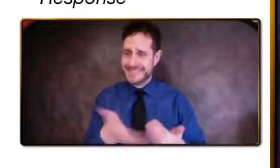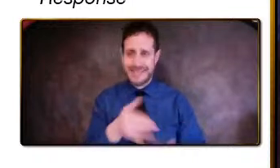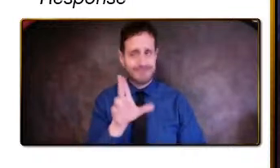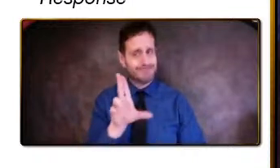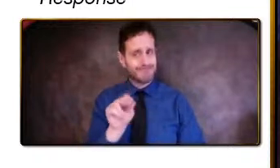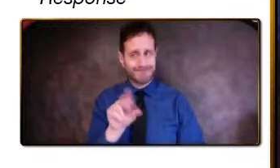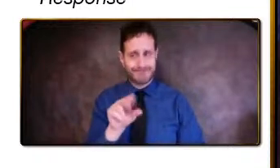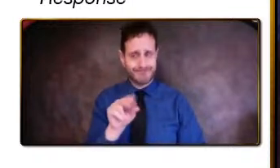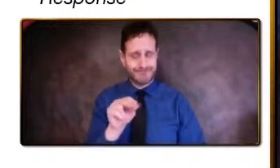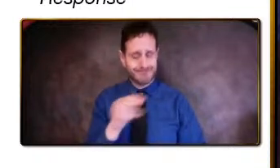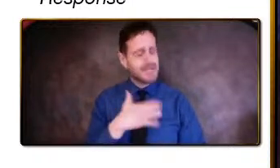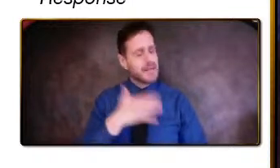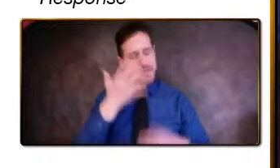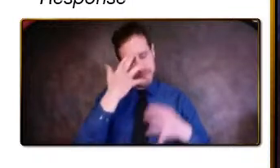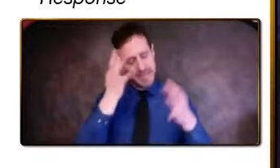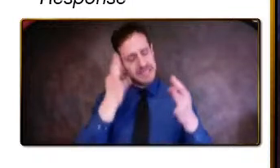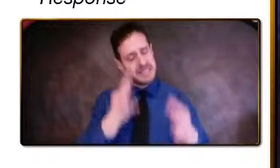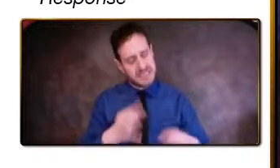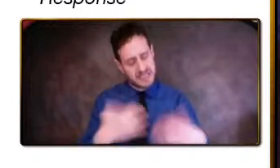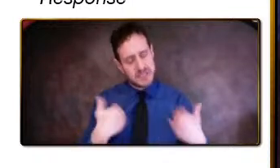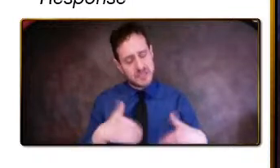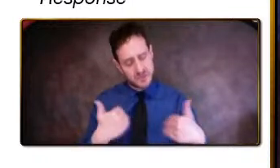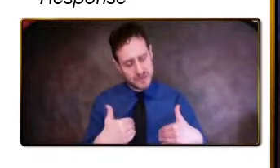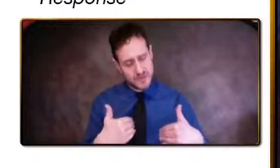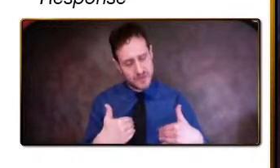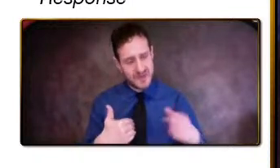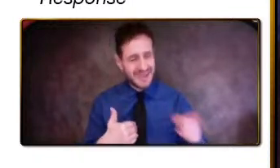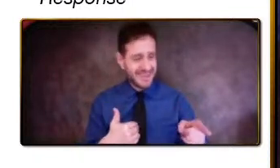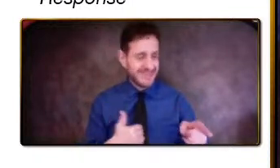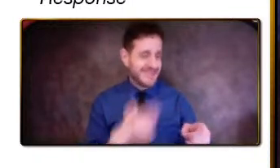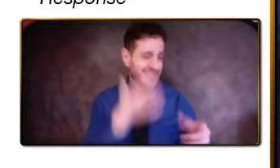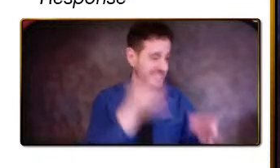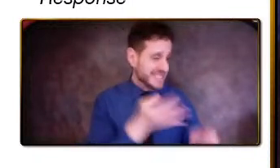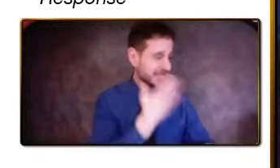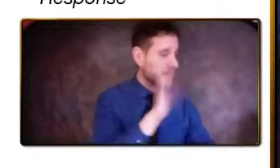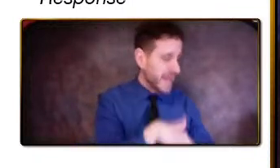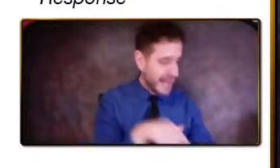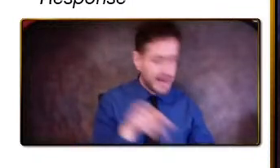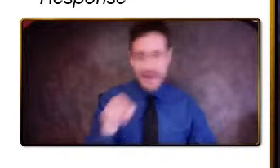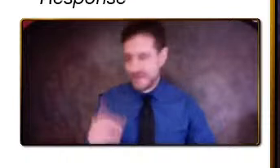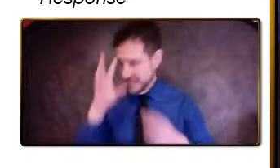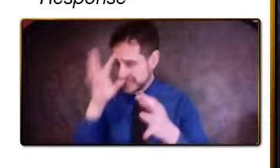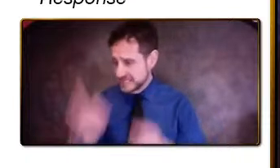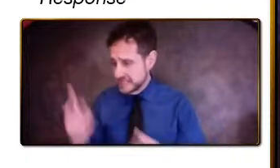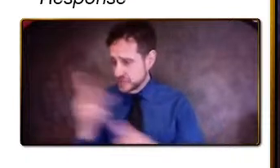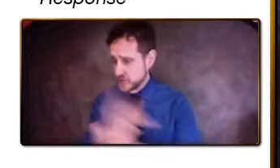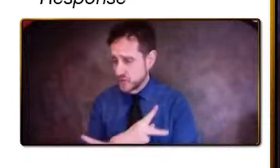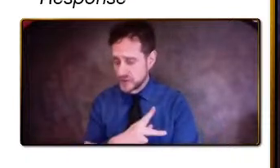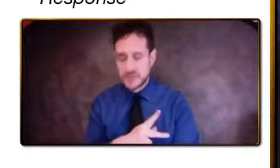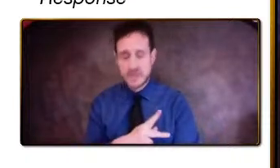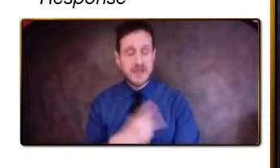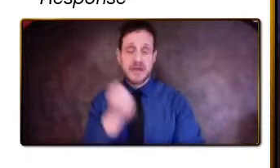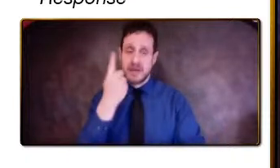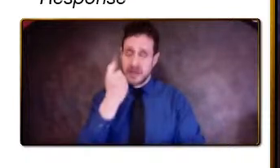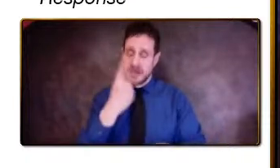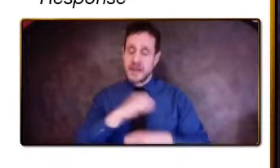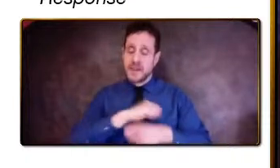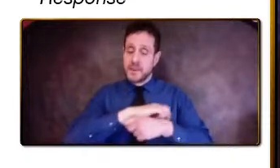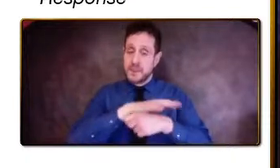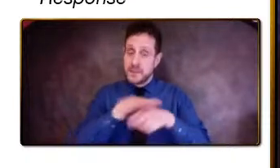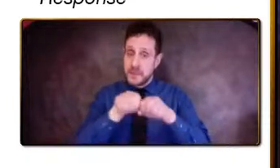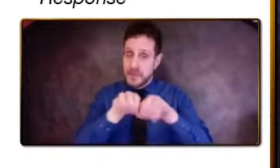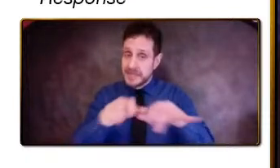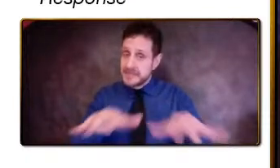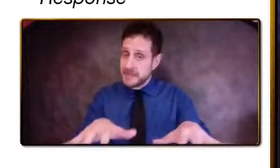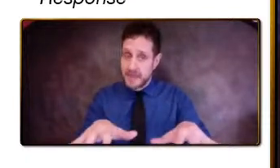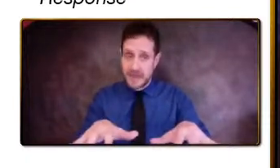have been between bad and worse, because the pandemic really knows no boundaries. And even though